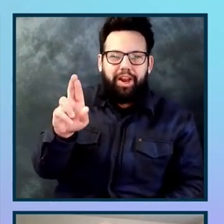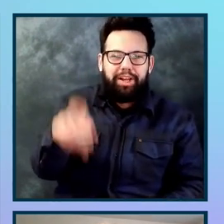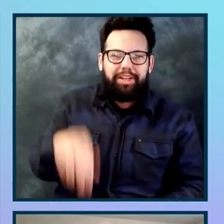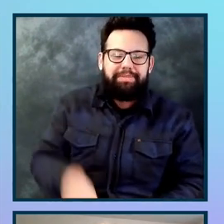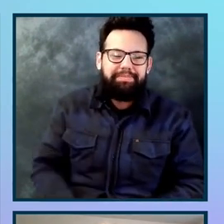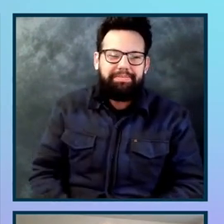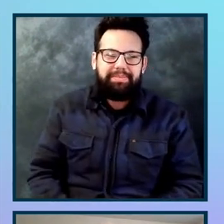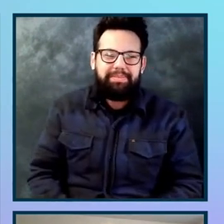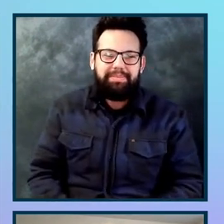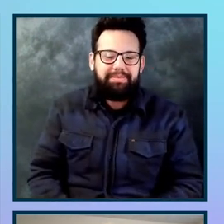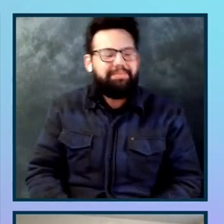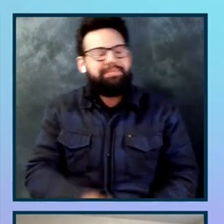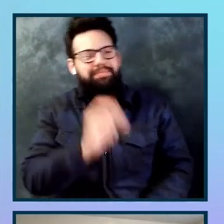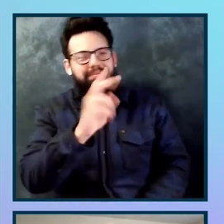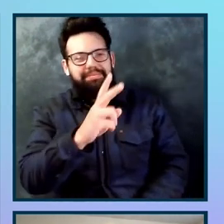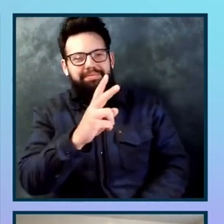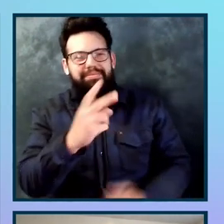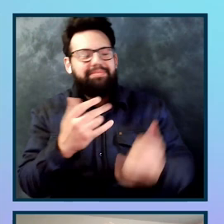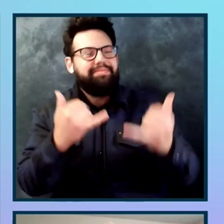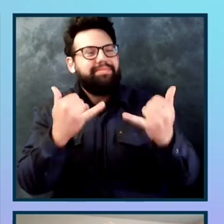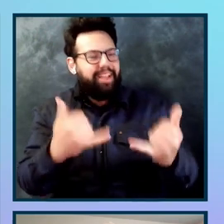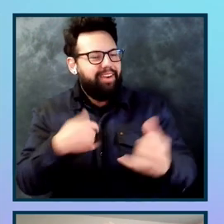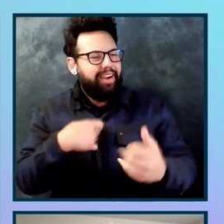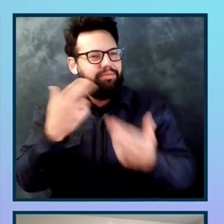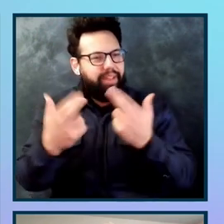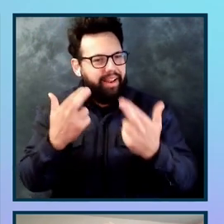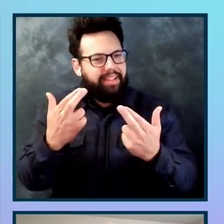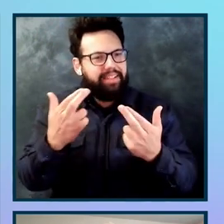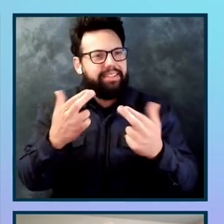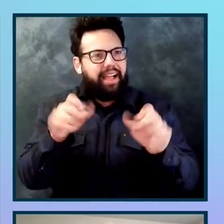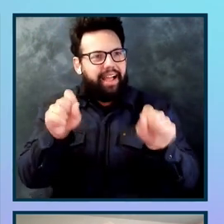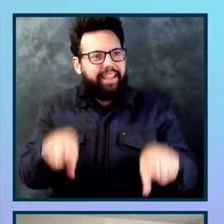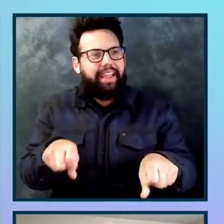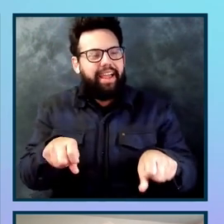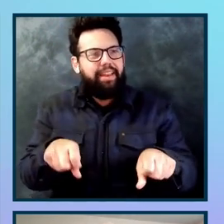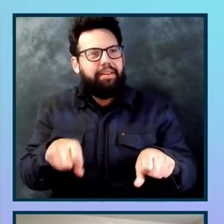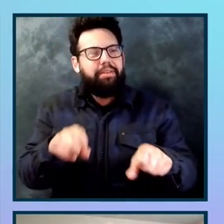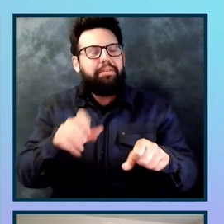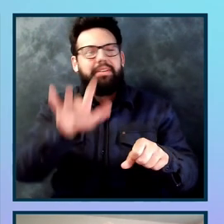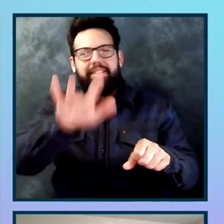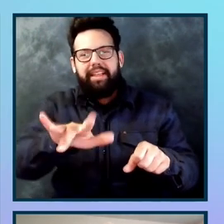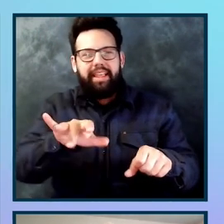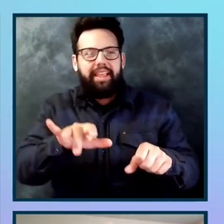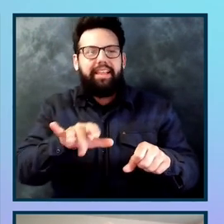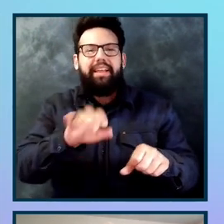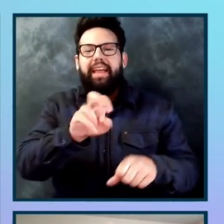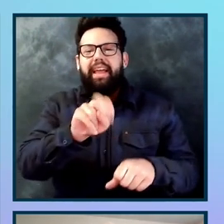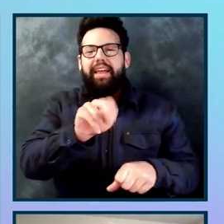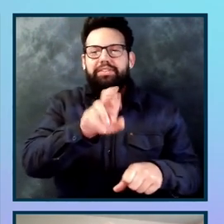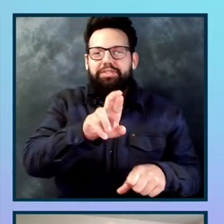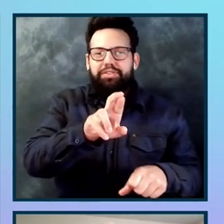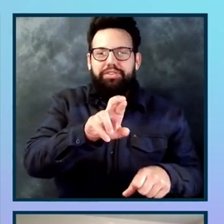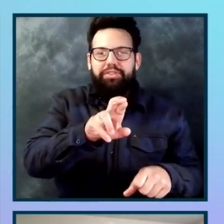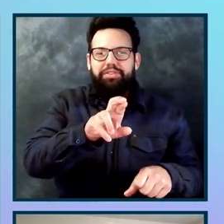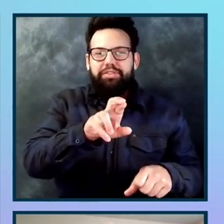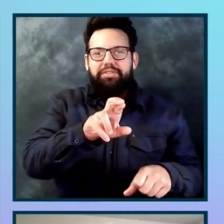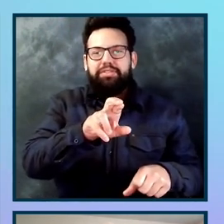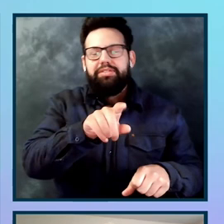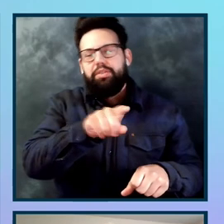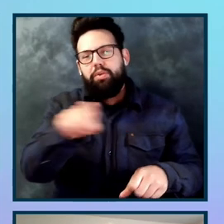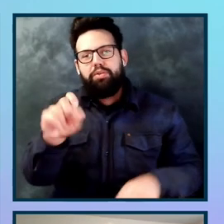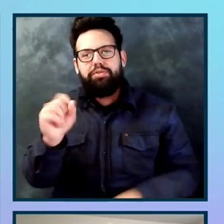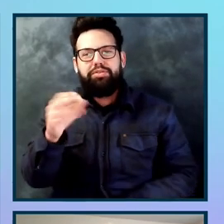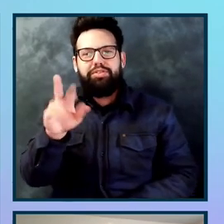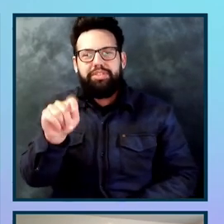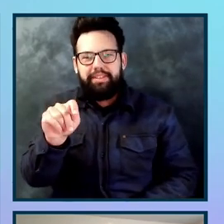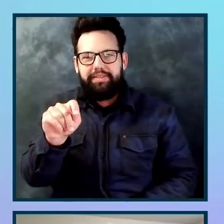all right. Now I learned that I can press Enter or Shift equals to open it. Enter, AudioEye toolbar, press Enter or